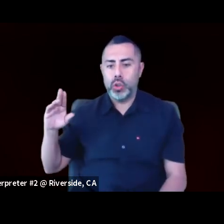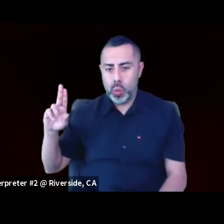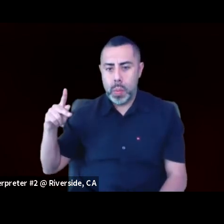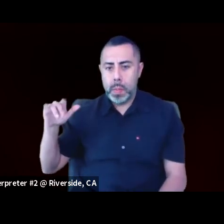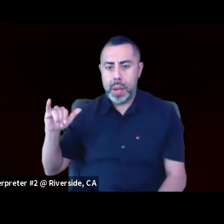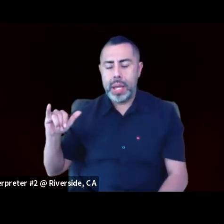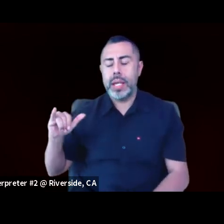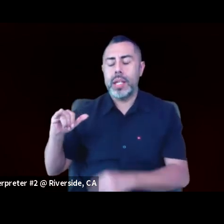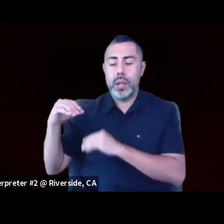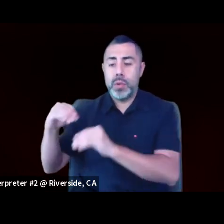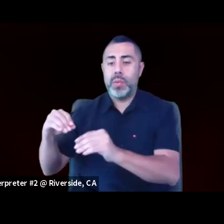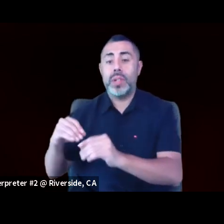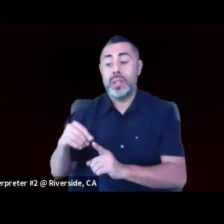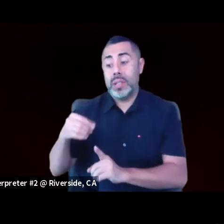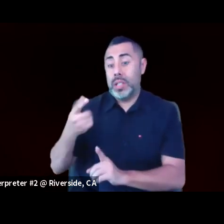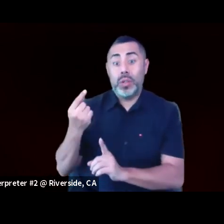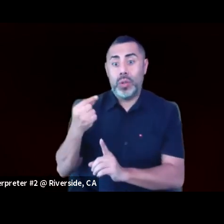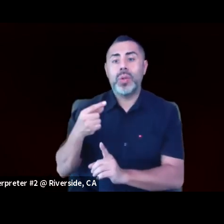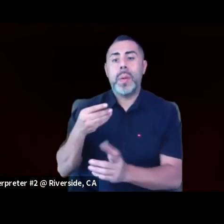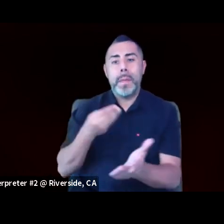discharging it.